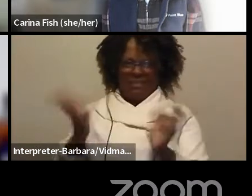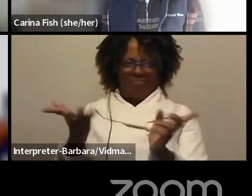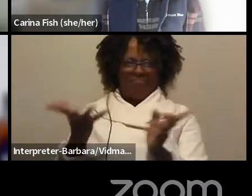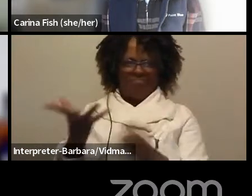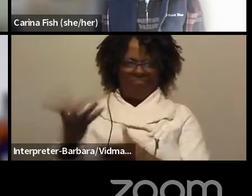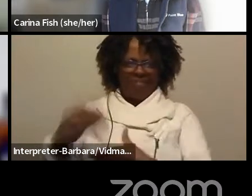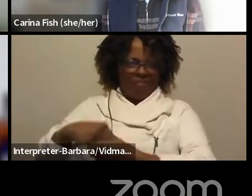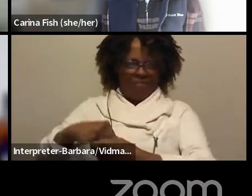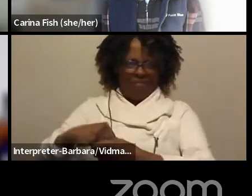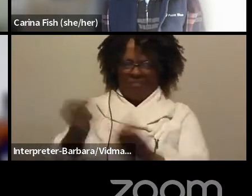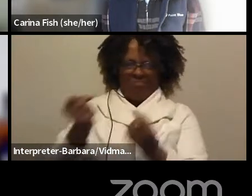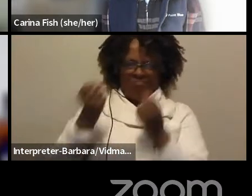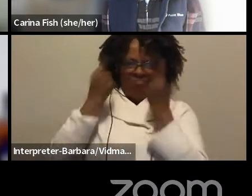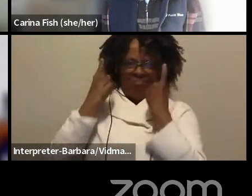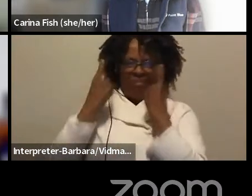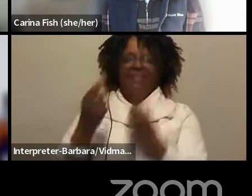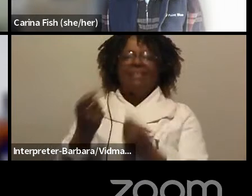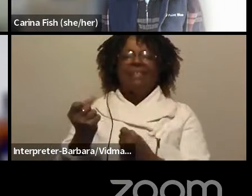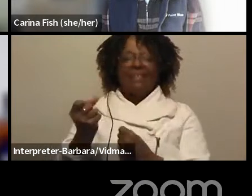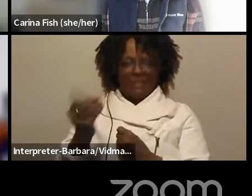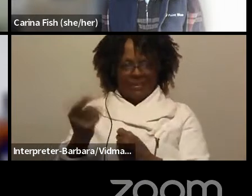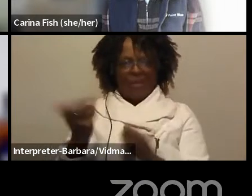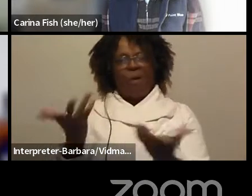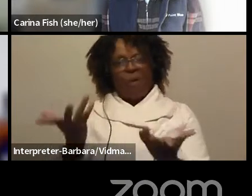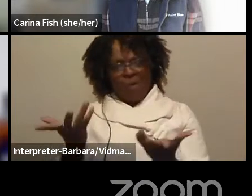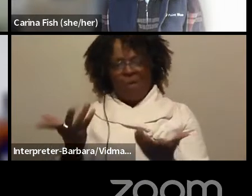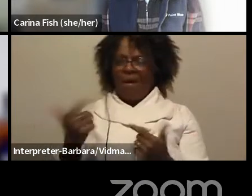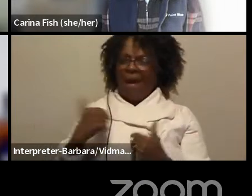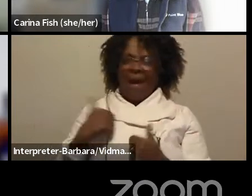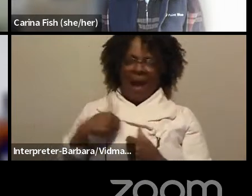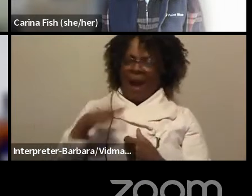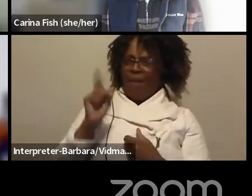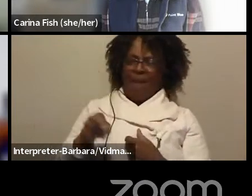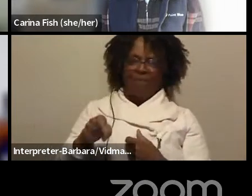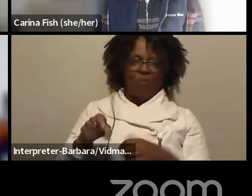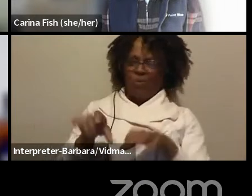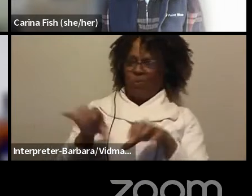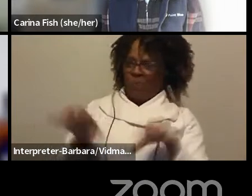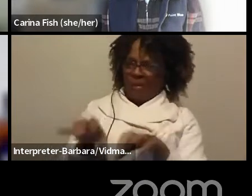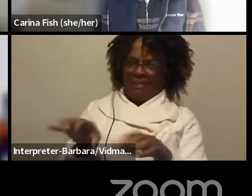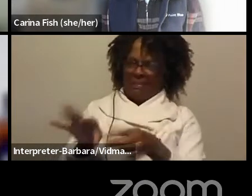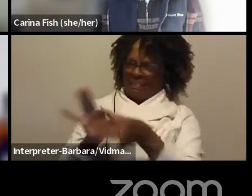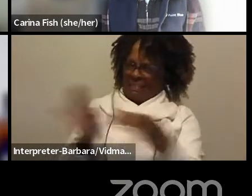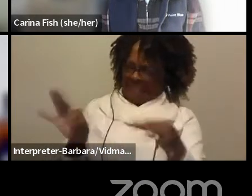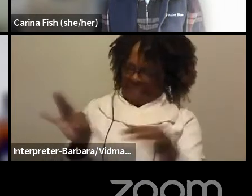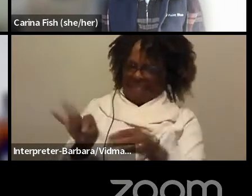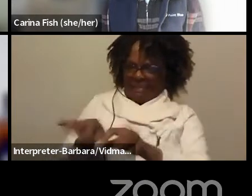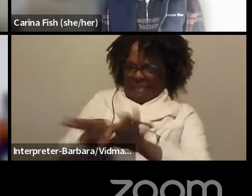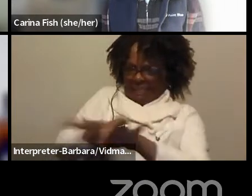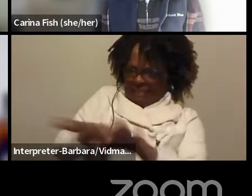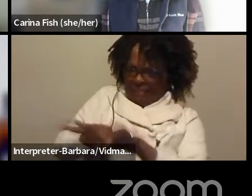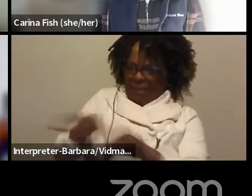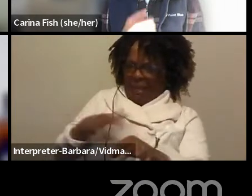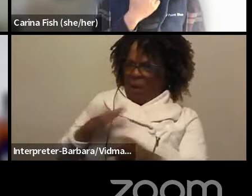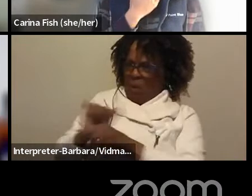up and I might start thinking about, oh, I have this grant due, or oh, this sentence in this one grant that I wrote needs to be edited right